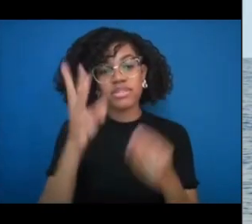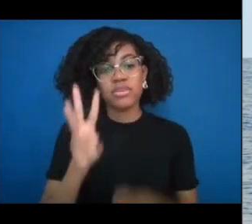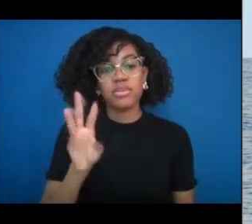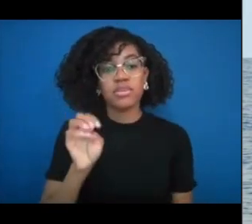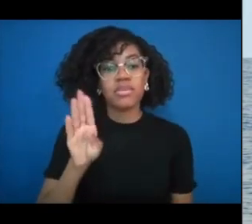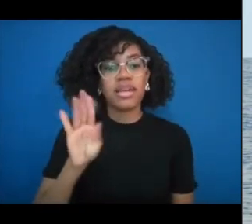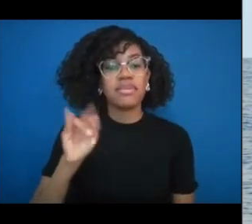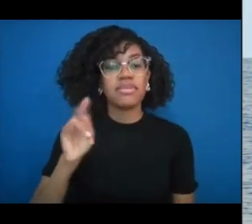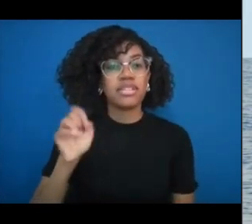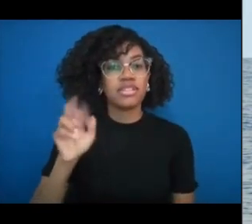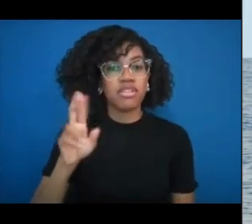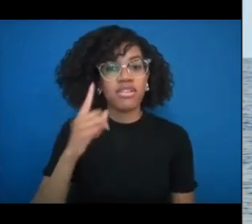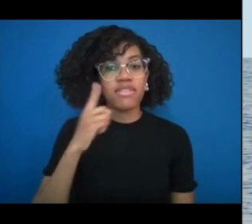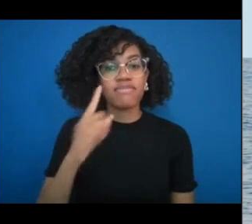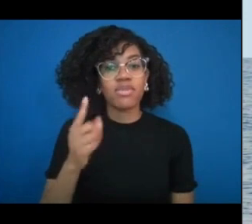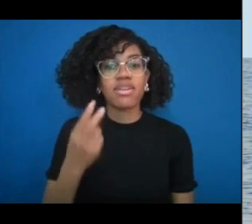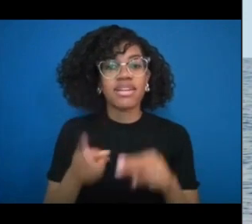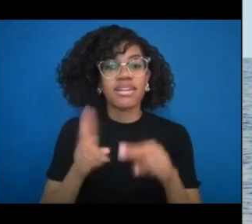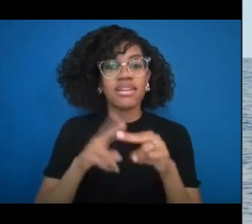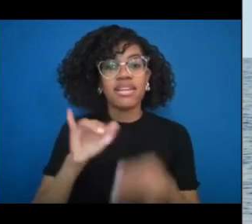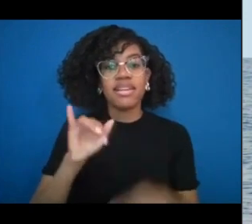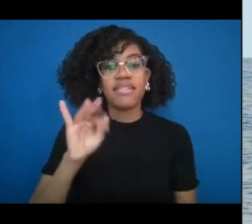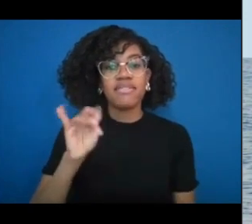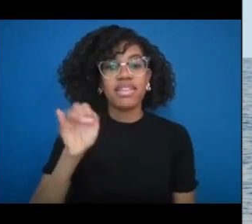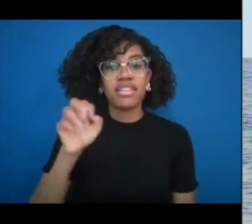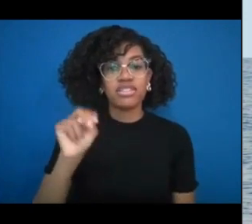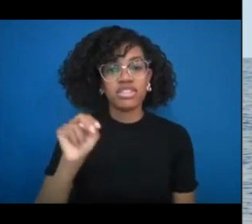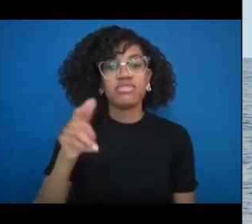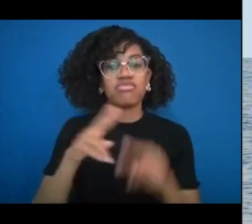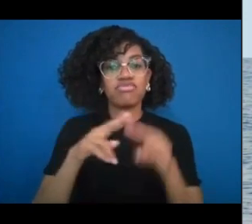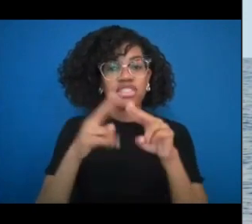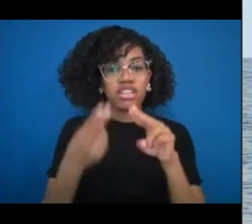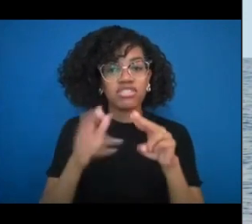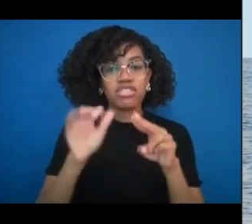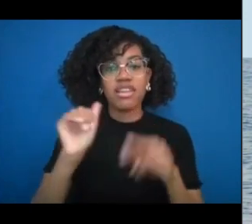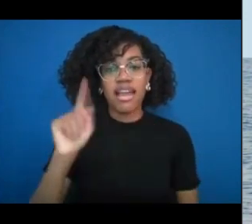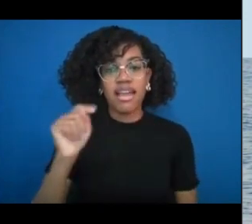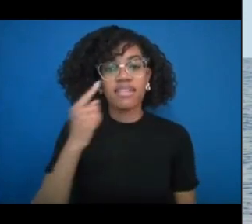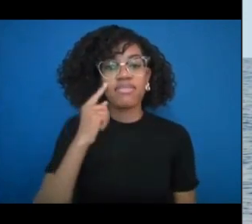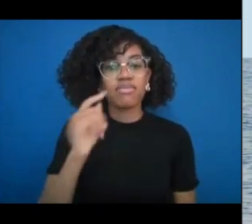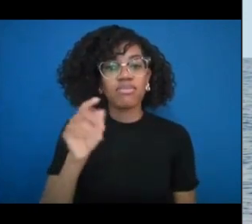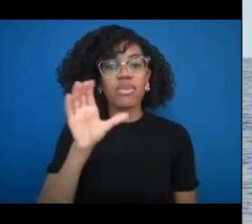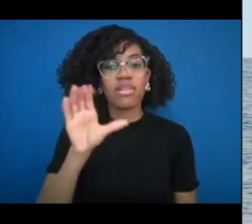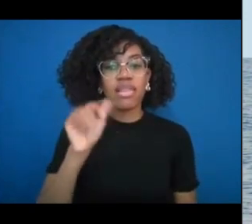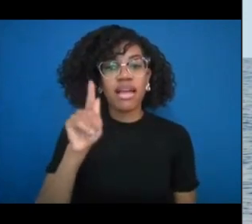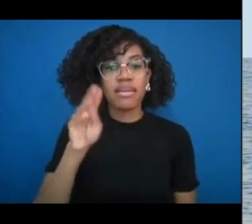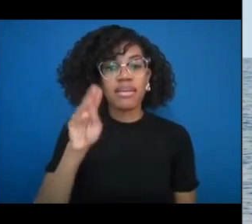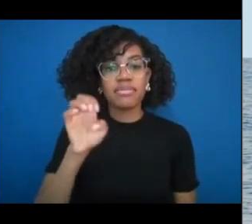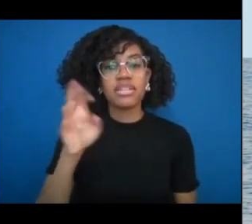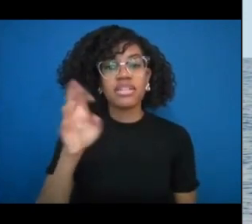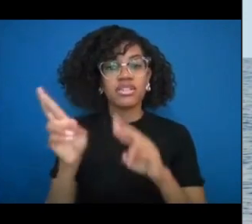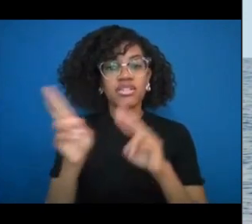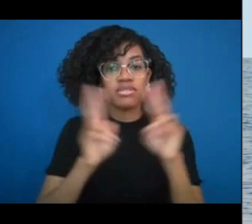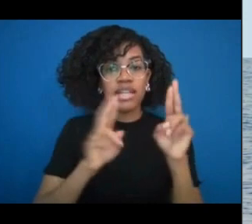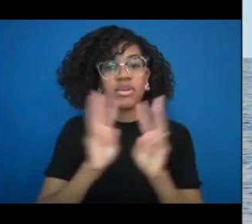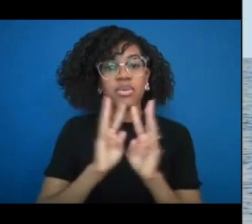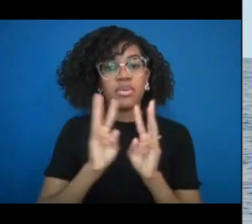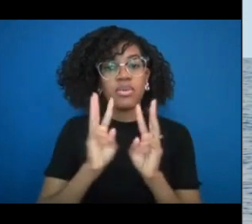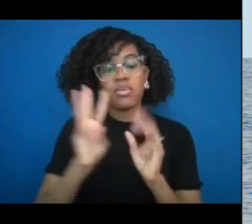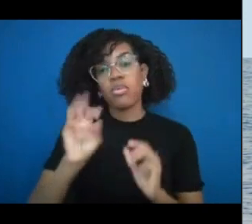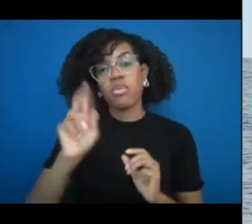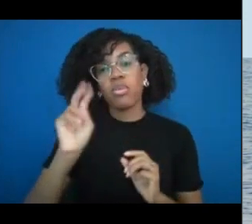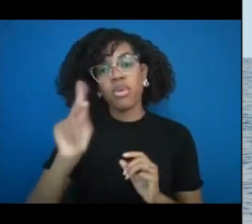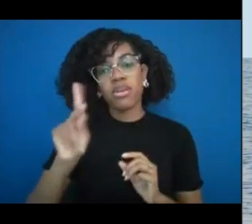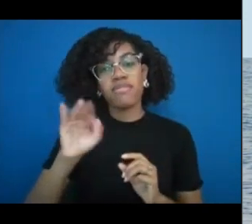the Inflation Reduction Act Climate Ready Workforce for Coastal States, Tribes, Territories, and Territories competition.